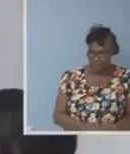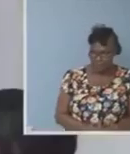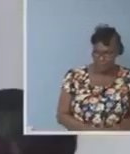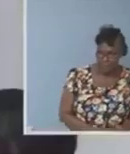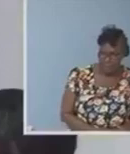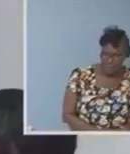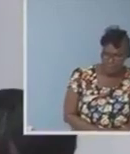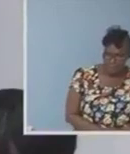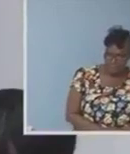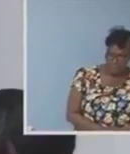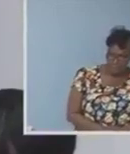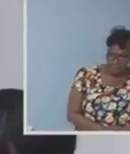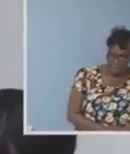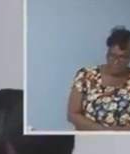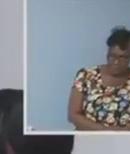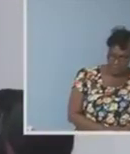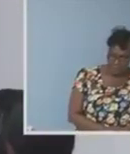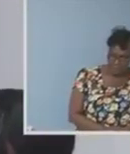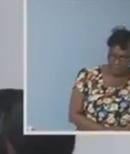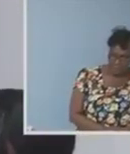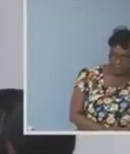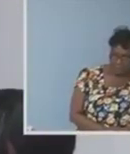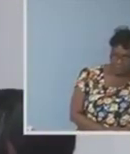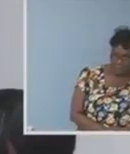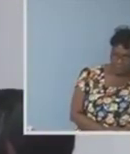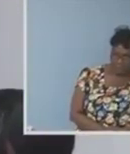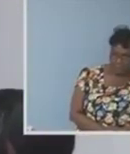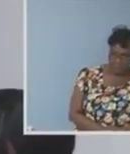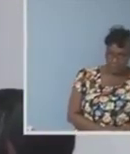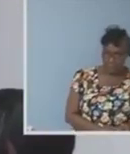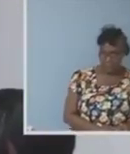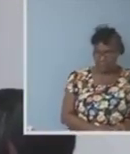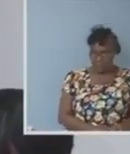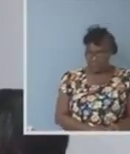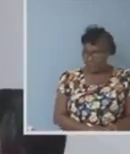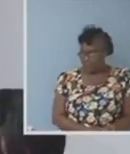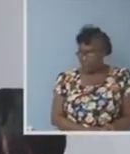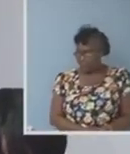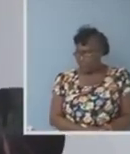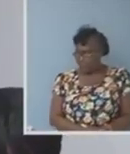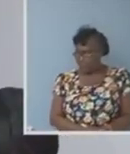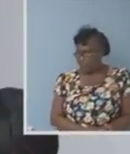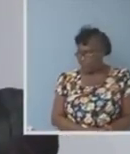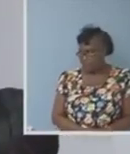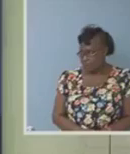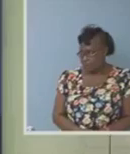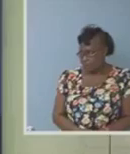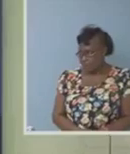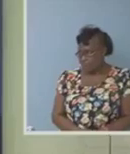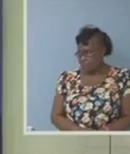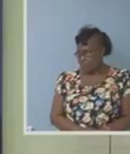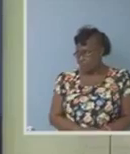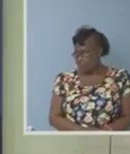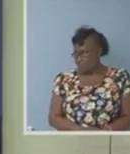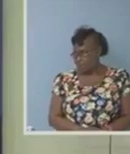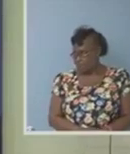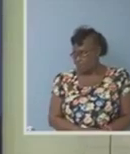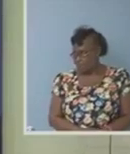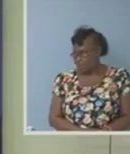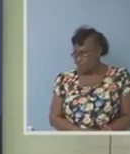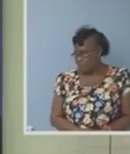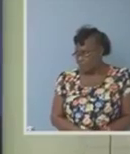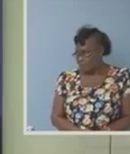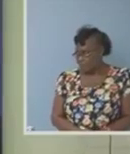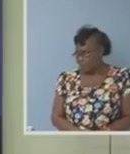they were coming either yesterday or this morning. So yes. I just wanted clarified. No, well, at the time the PM mentioned it, as I liaised